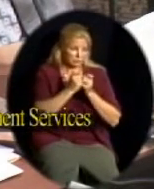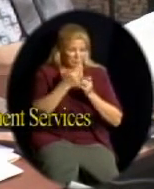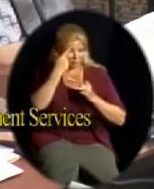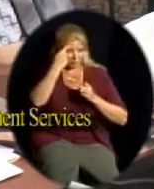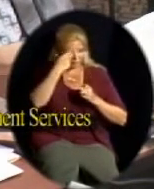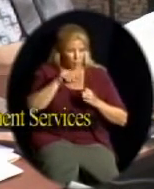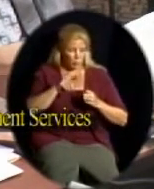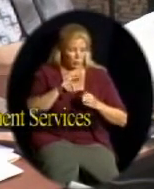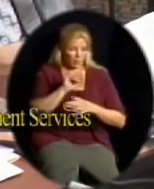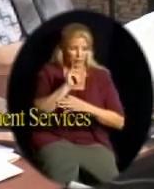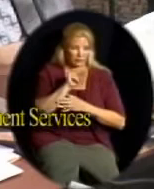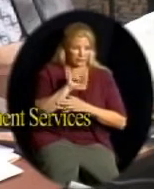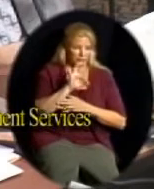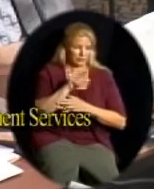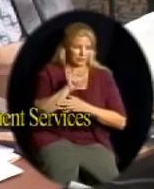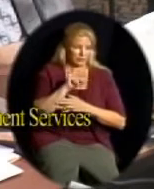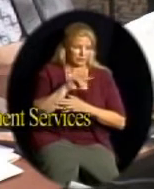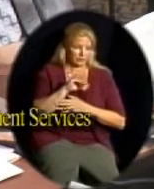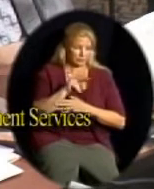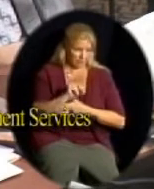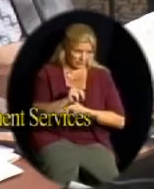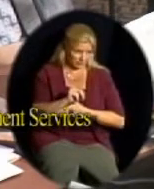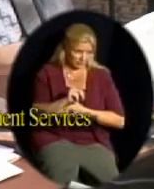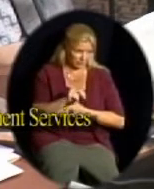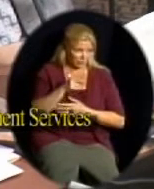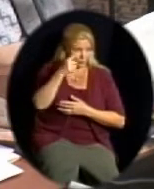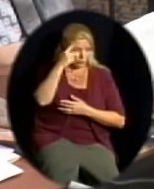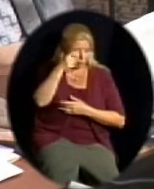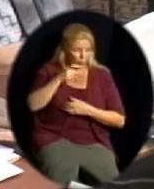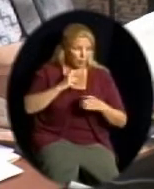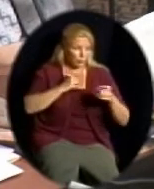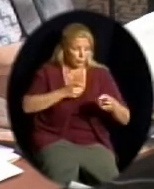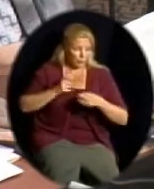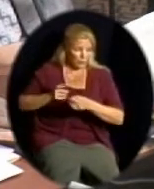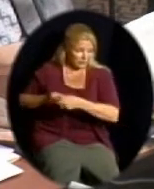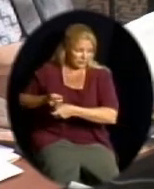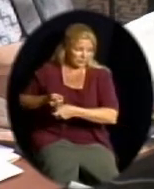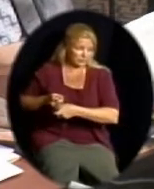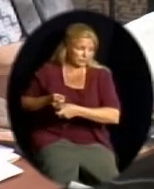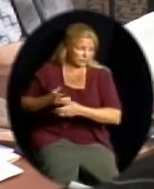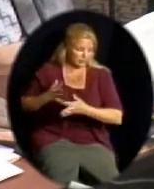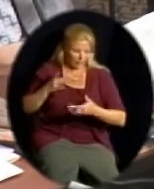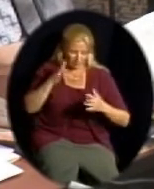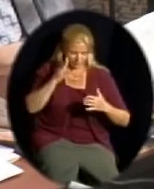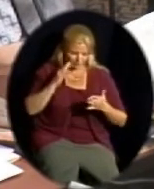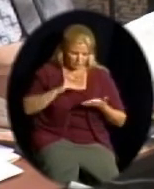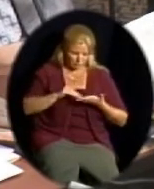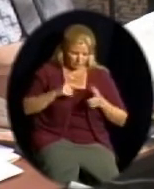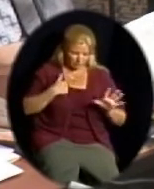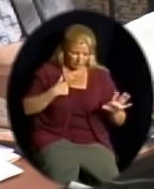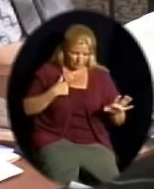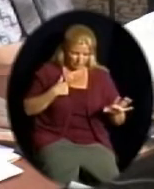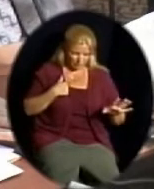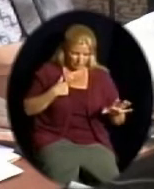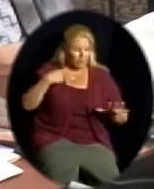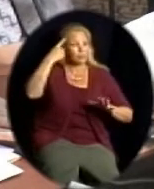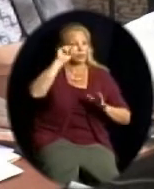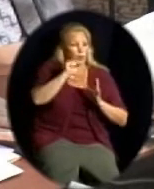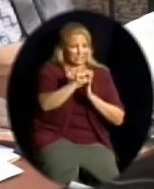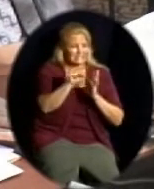inflation for the appropriation, for the